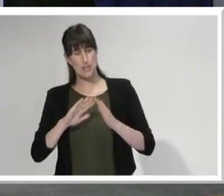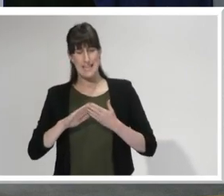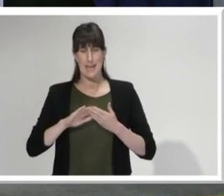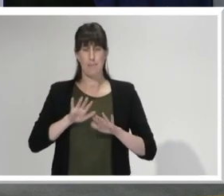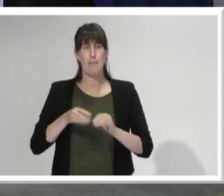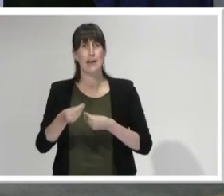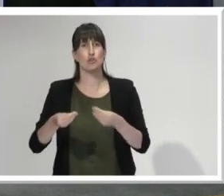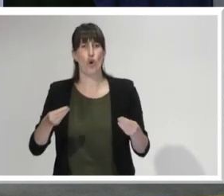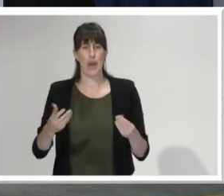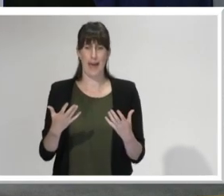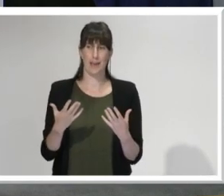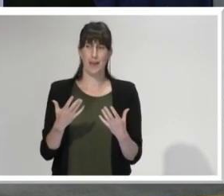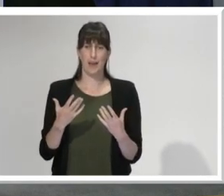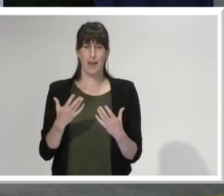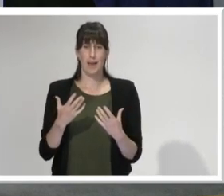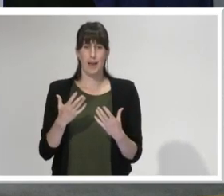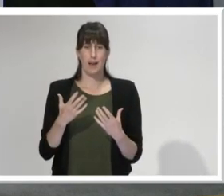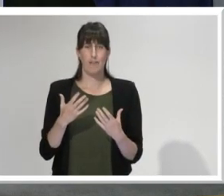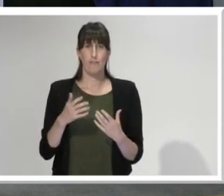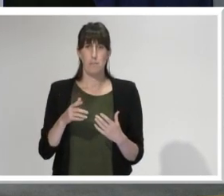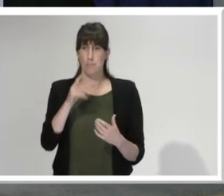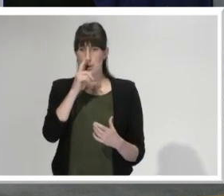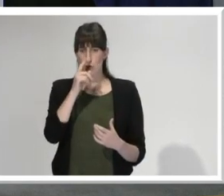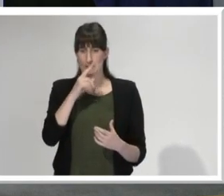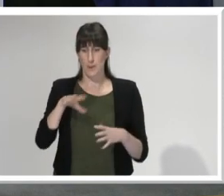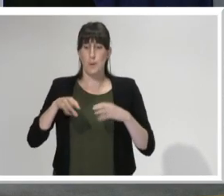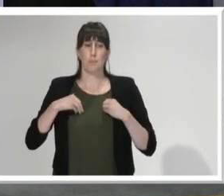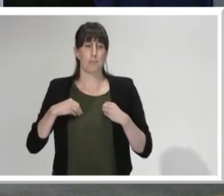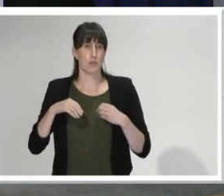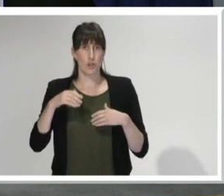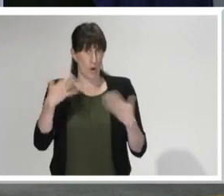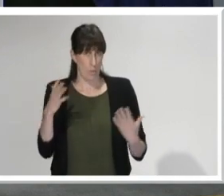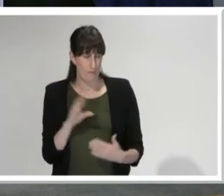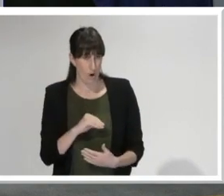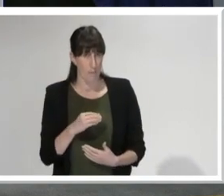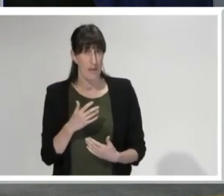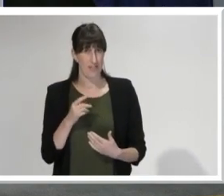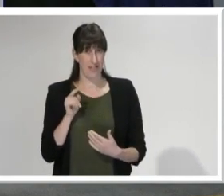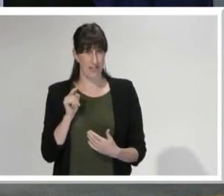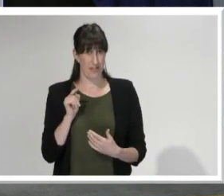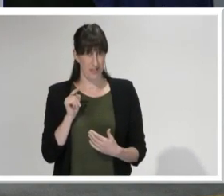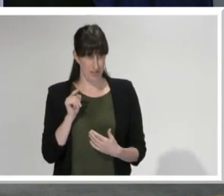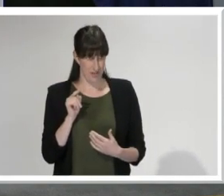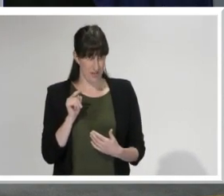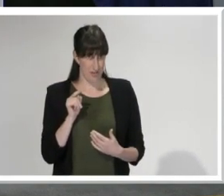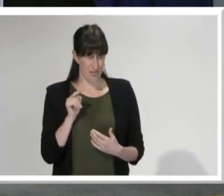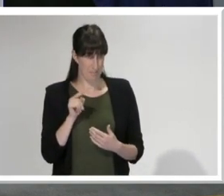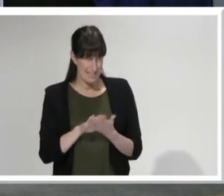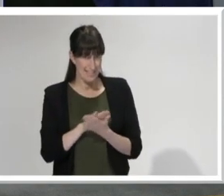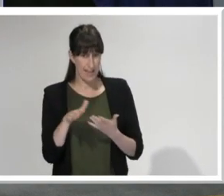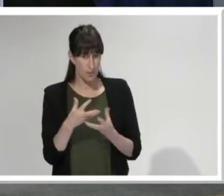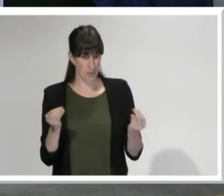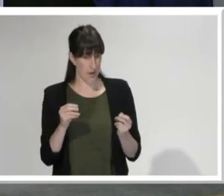Why such a strict level 3? Yeah, well, two things that I would say. Of course, that 4% is over the breadth of the time that we've been